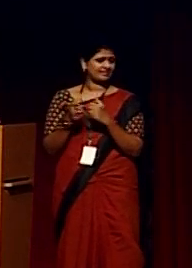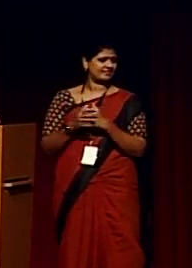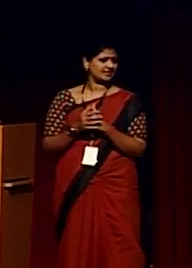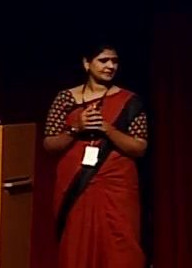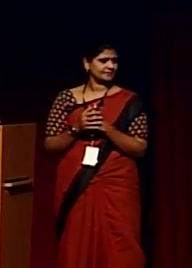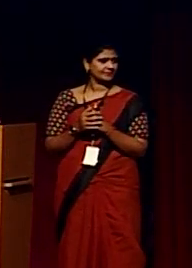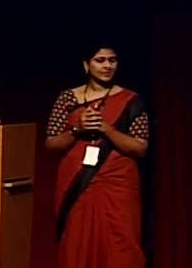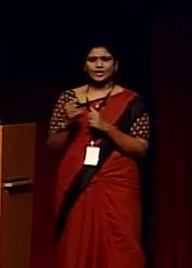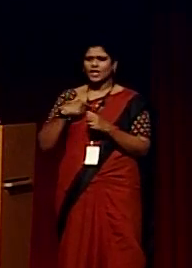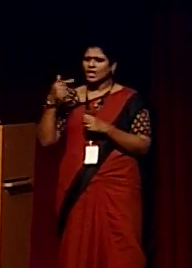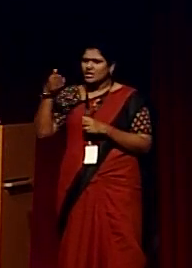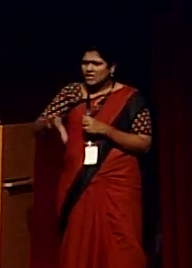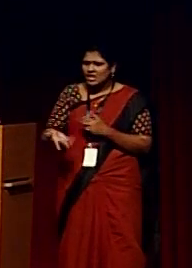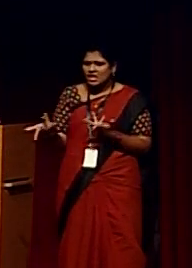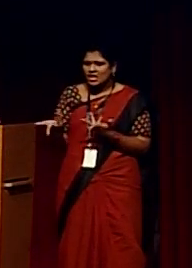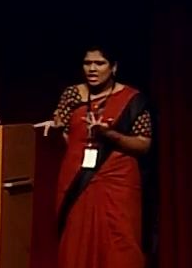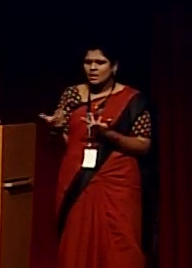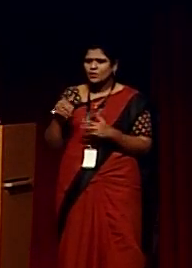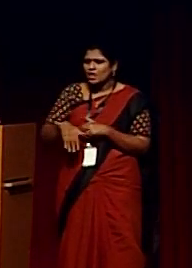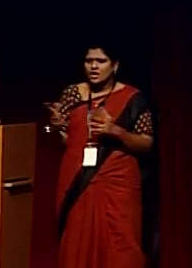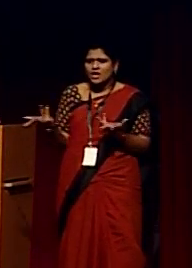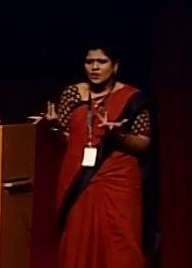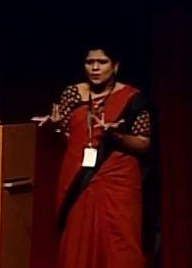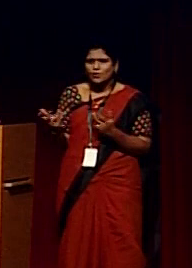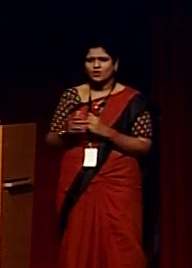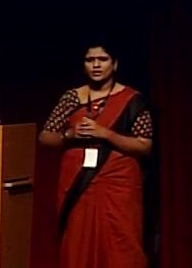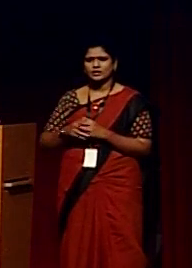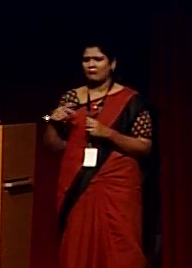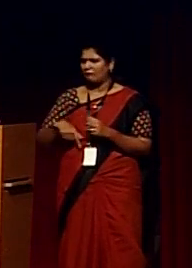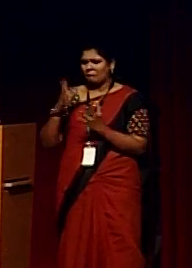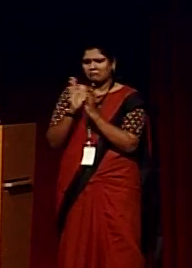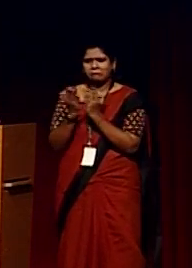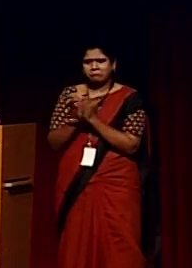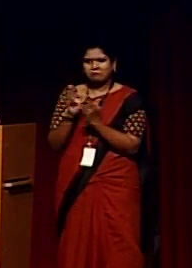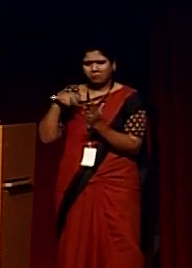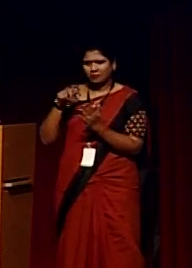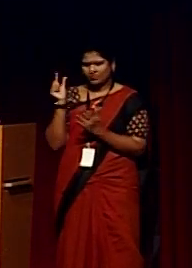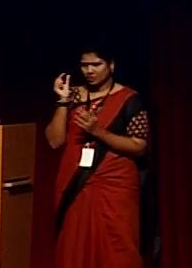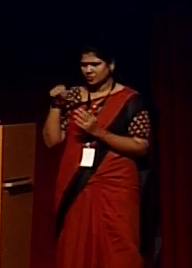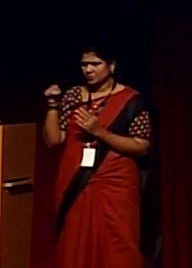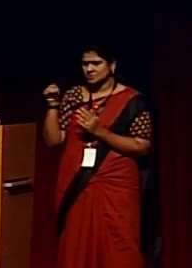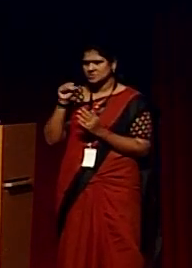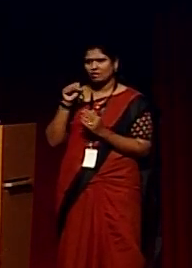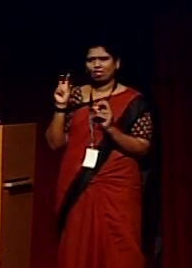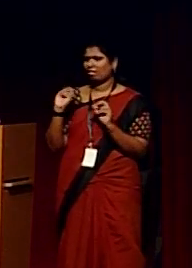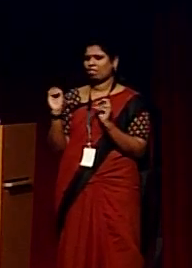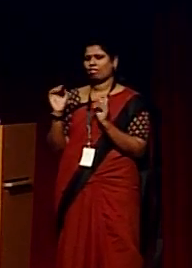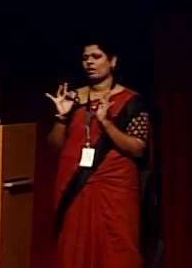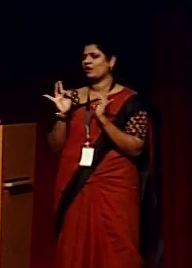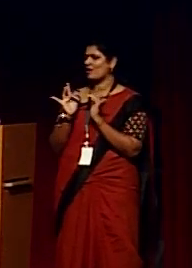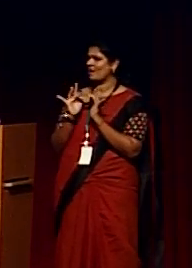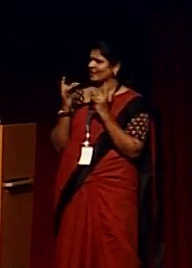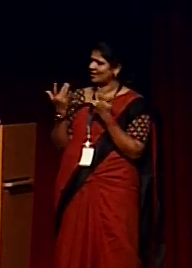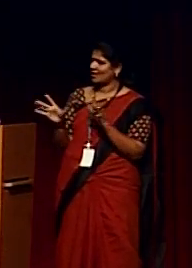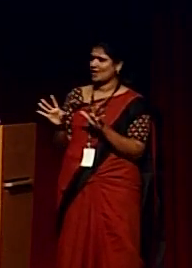These days, what's happening? Well, nobody's using textbooks anymore. We all move to online material.